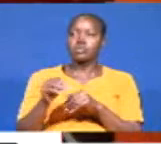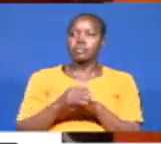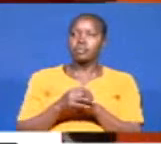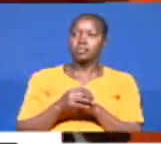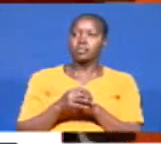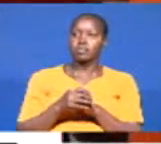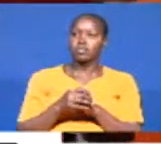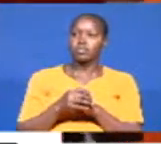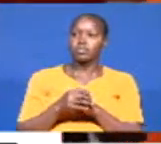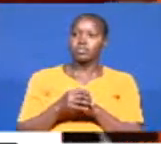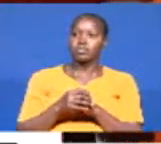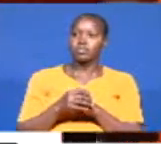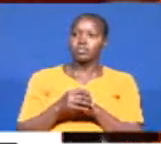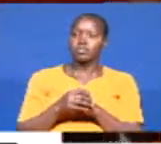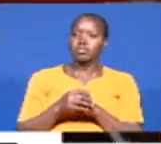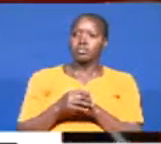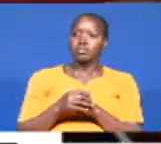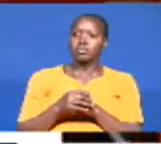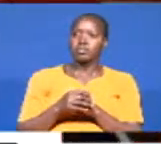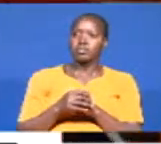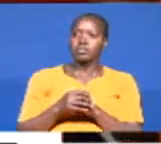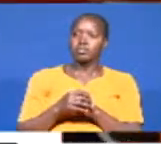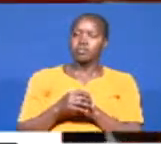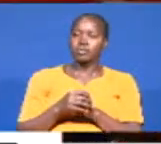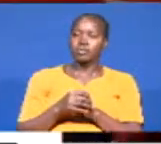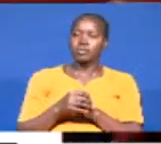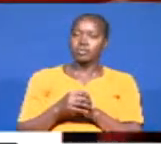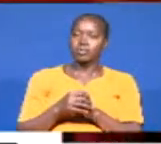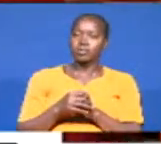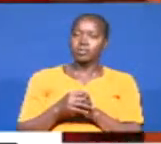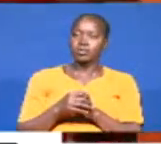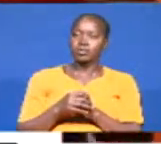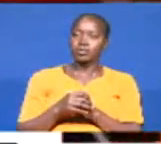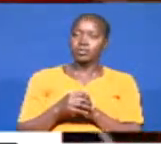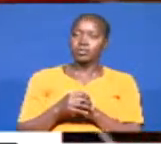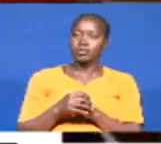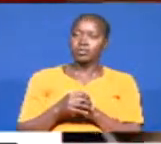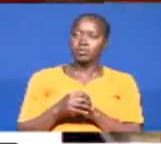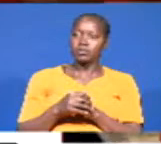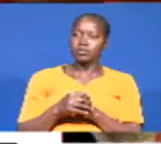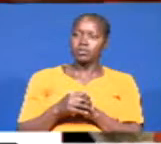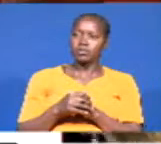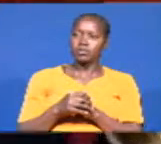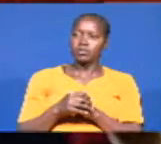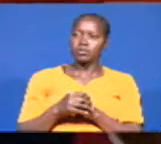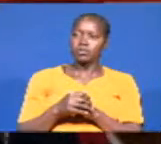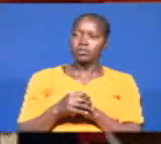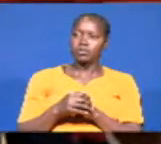Frederick Muki, Darubini.